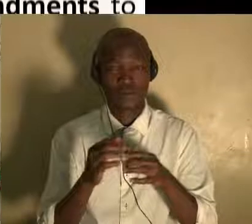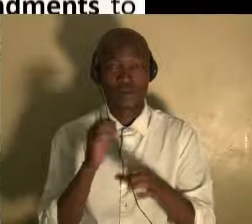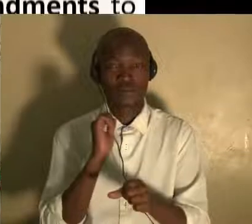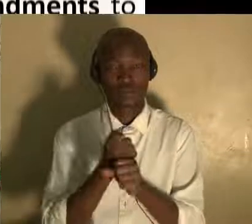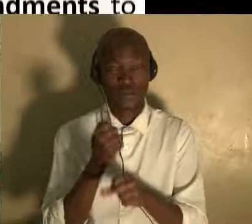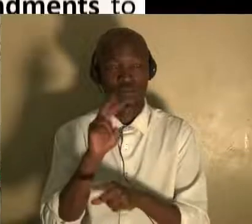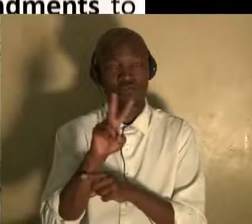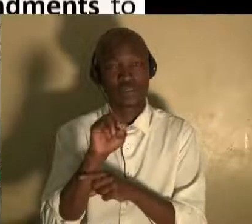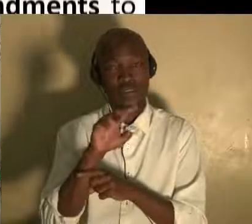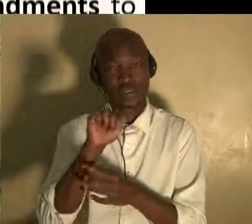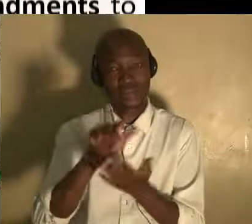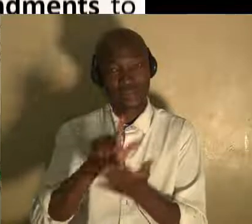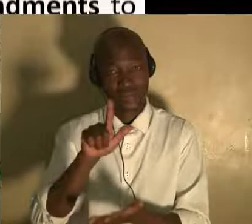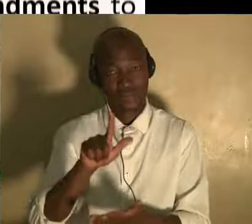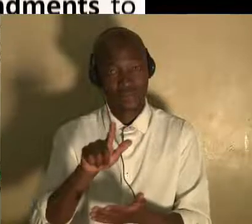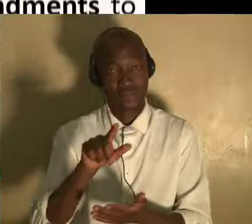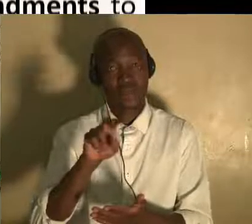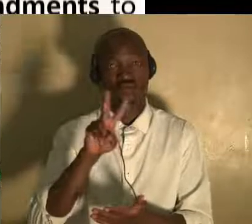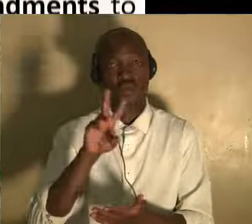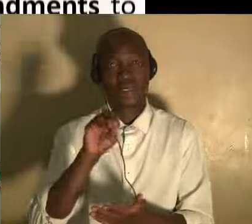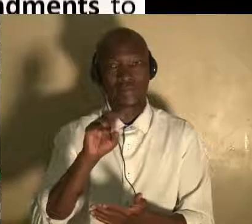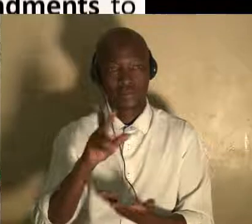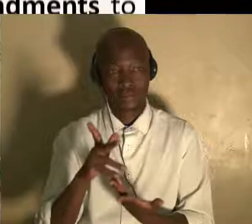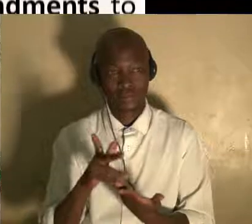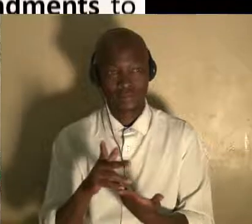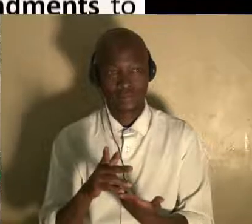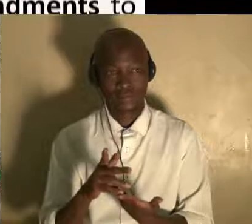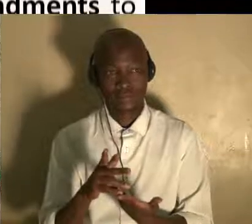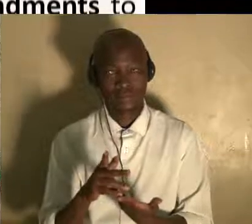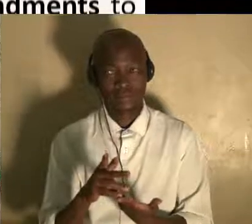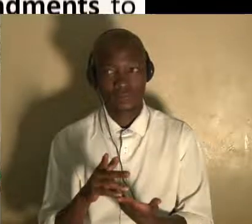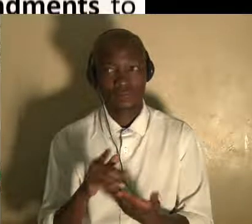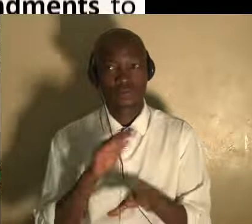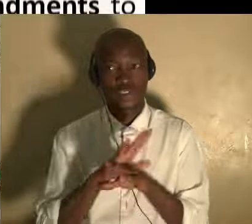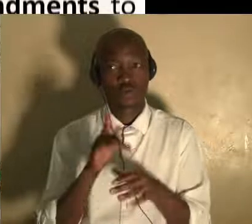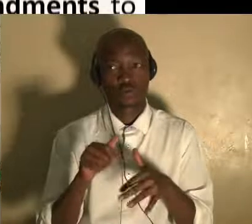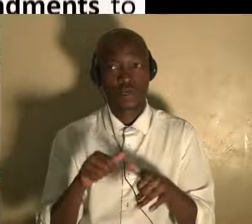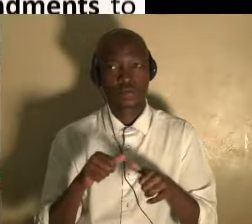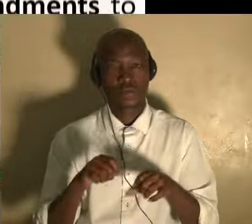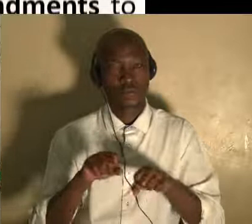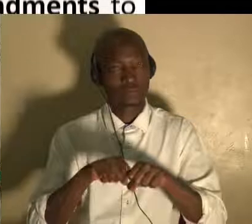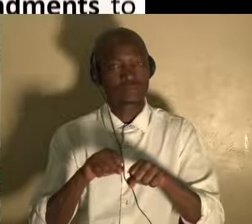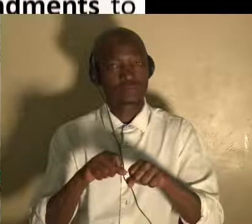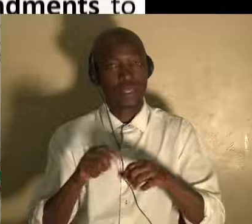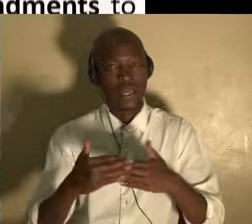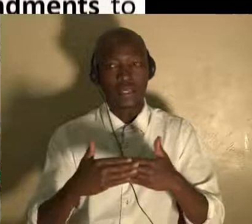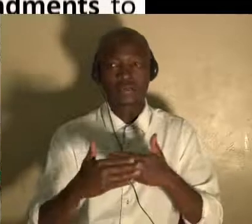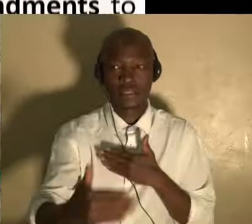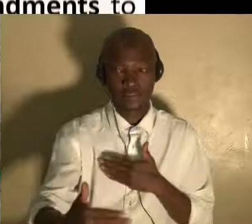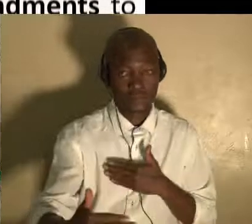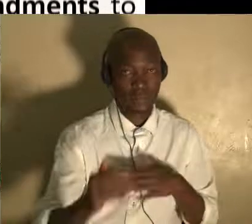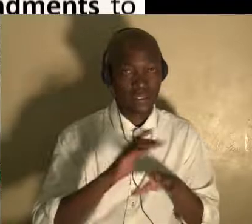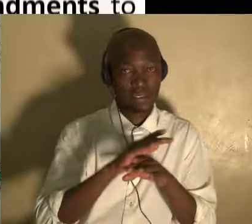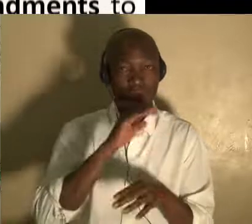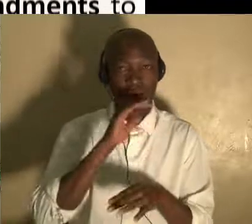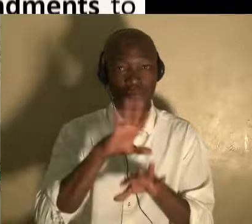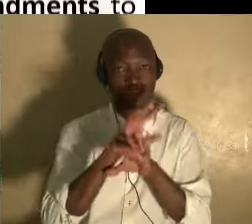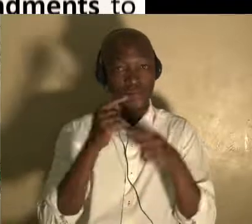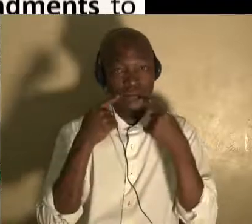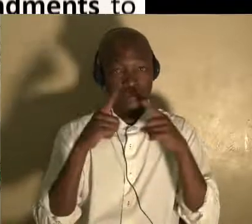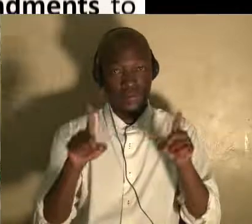in 2019 and 2020, it was extended. So that means these declarations